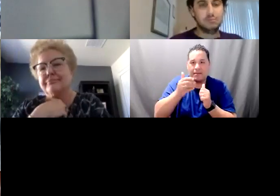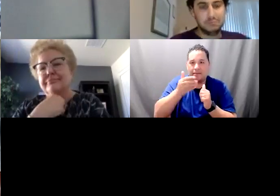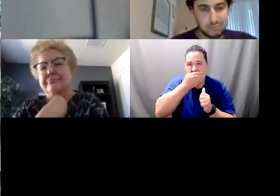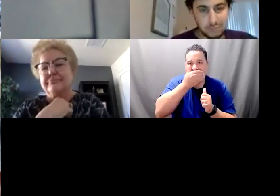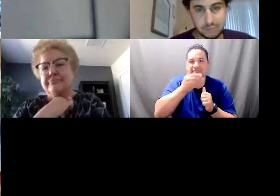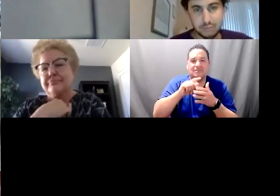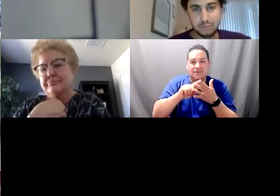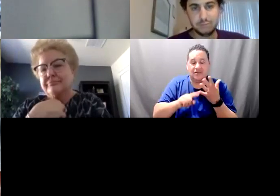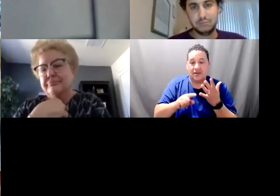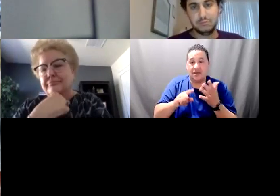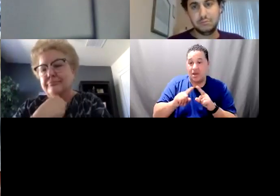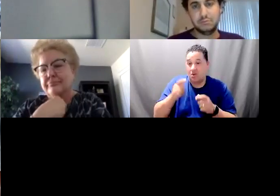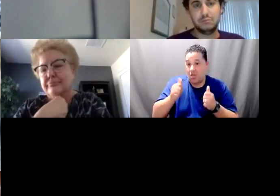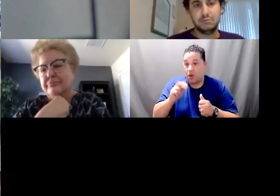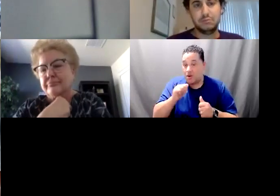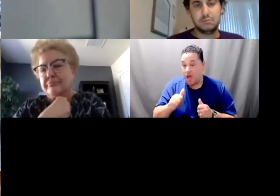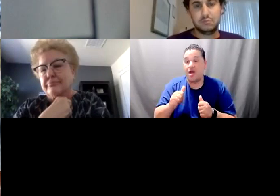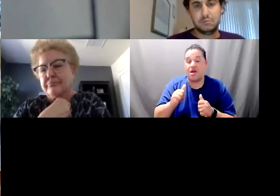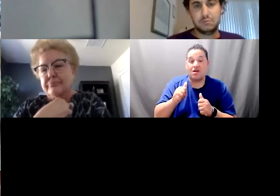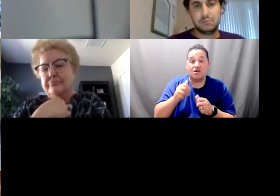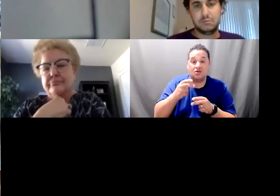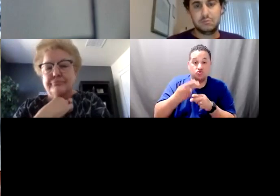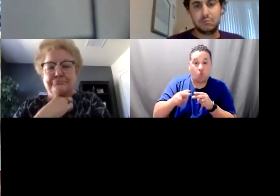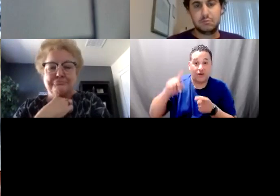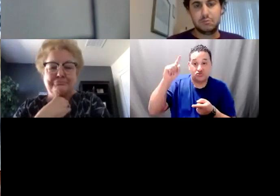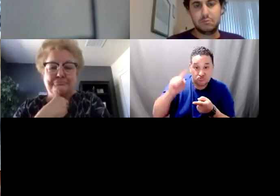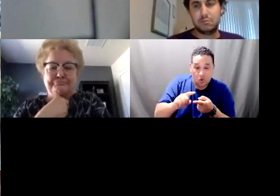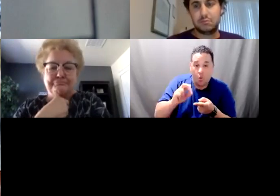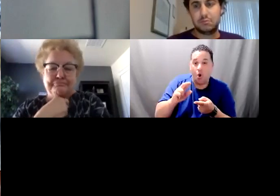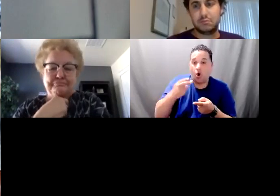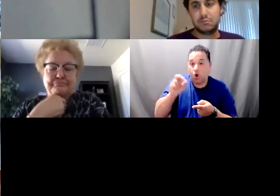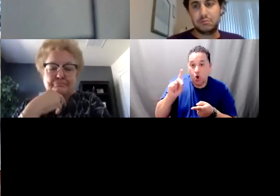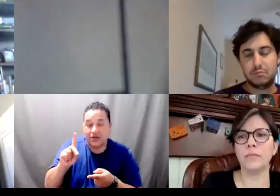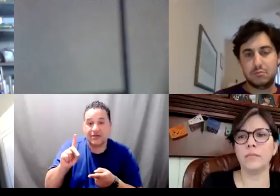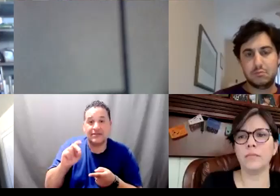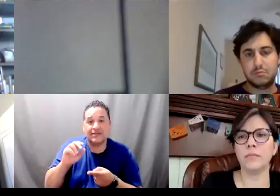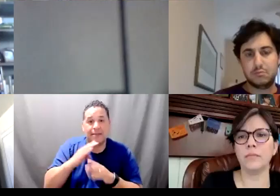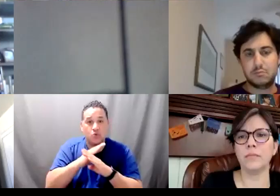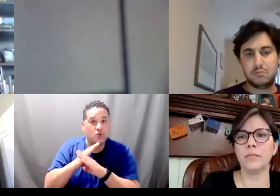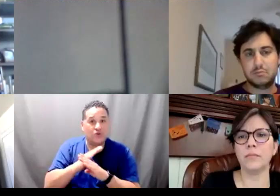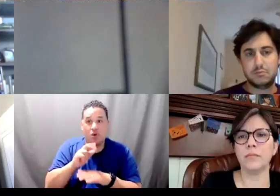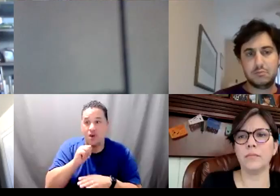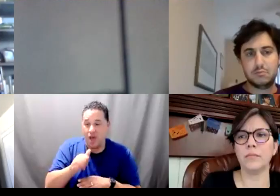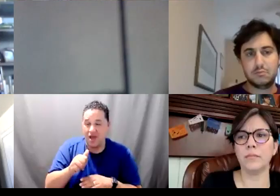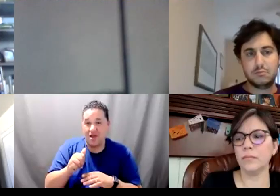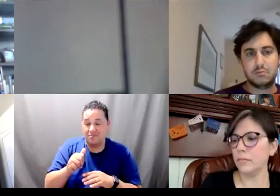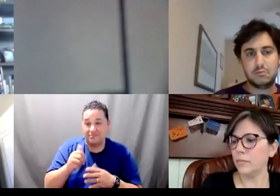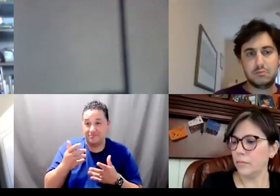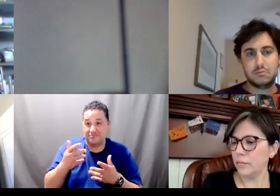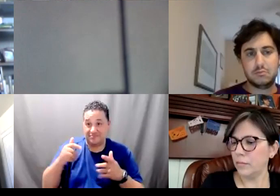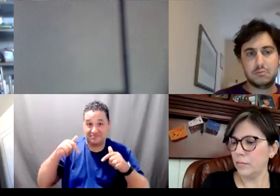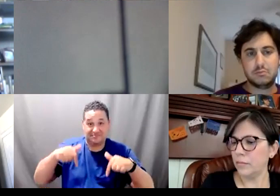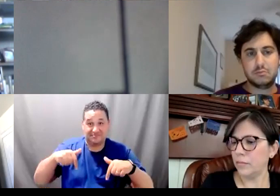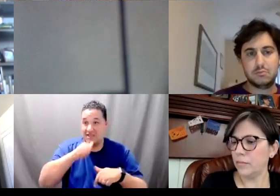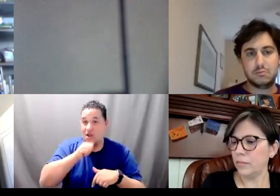have a shortage or we have herd immunity or whatever, we really, in Arizona, I don't think want to, especially on this phone call, I'm preaching to the